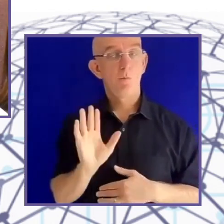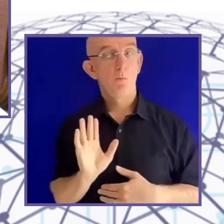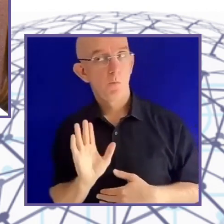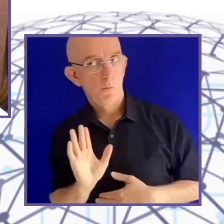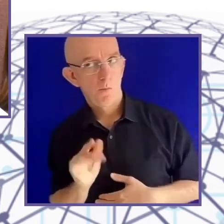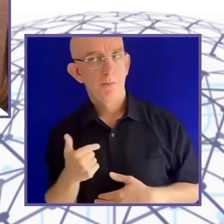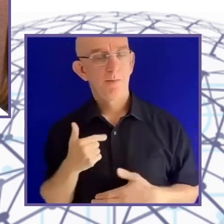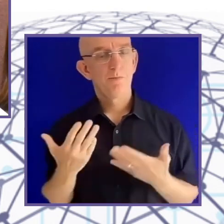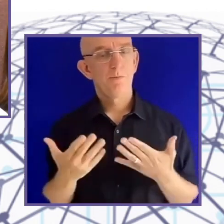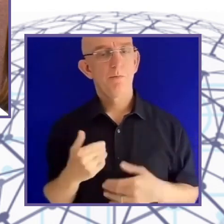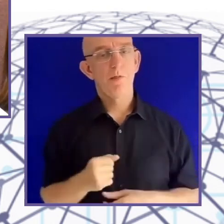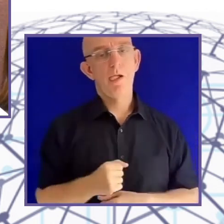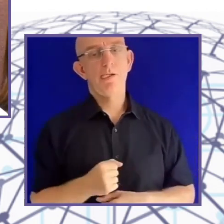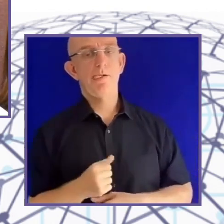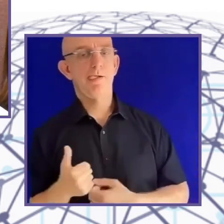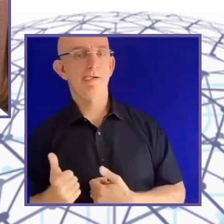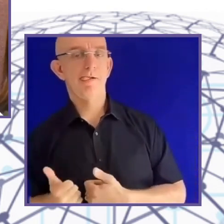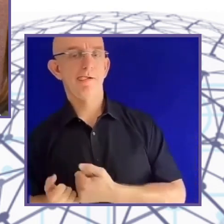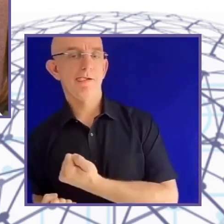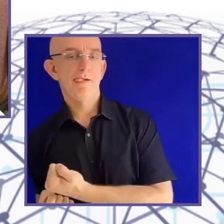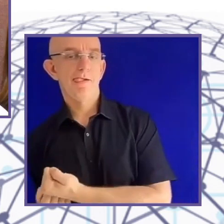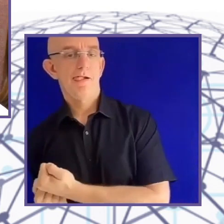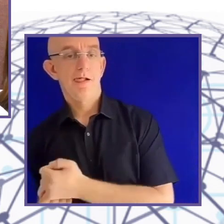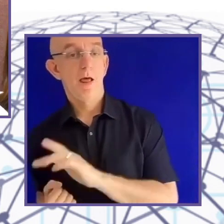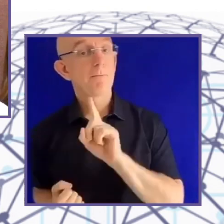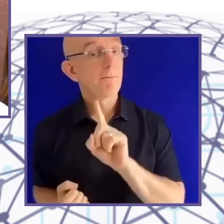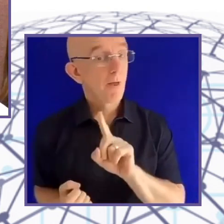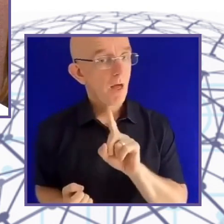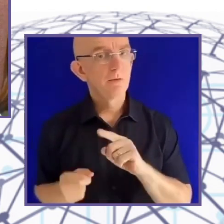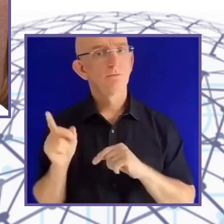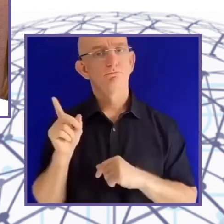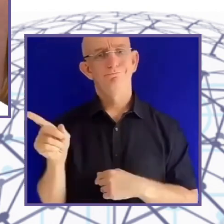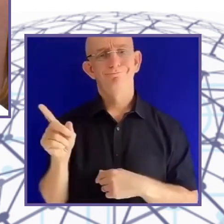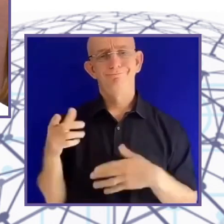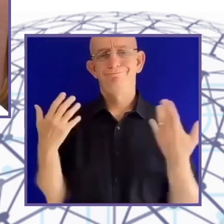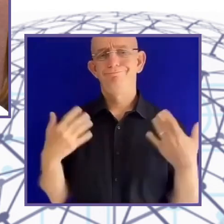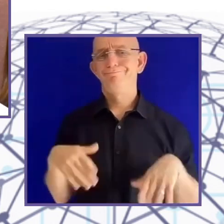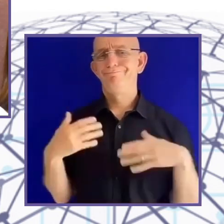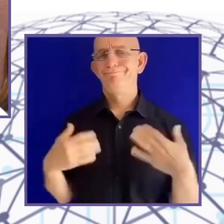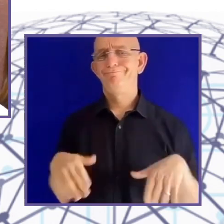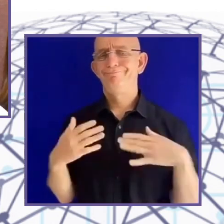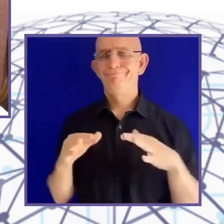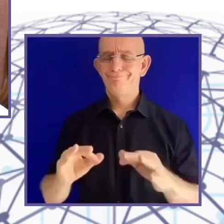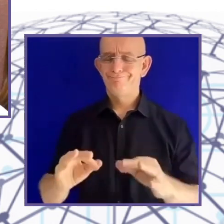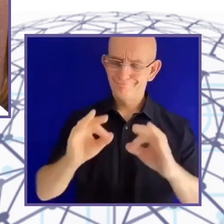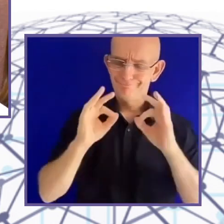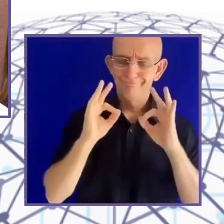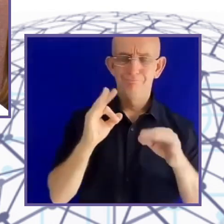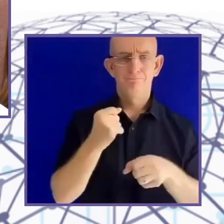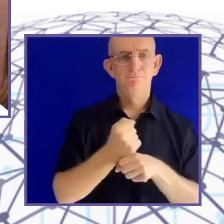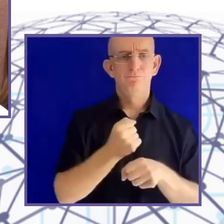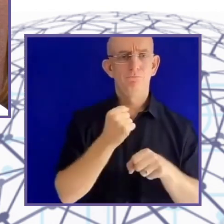for everyone, everywhere. They create smart evidence-based tools to provide